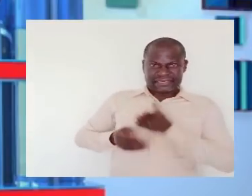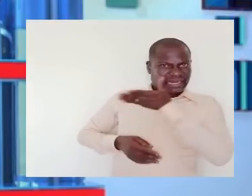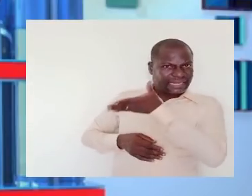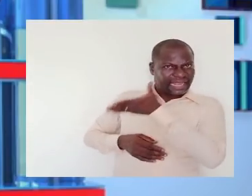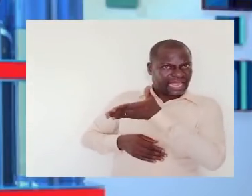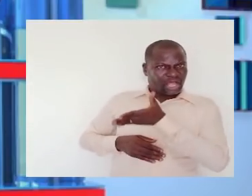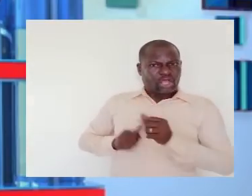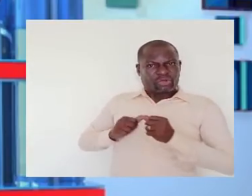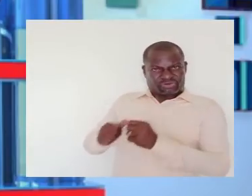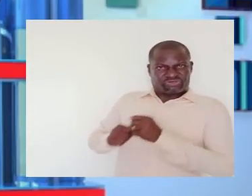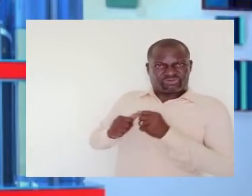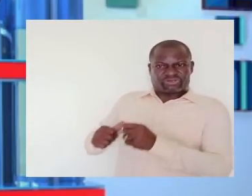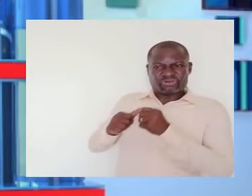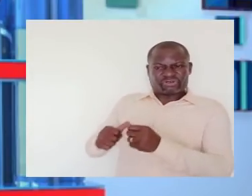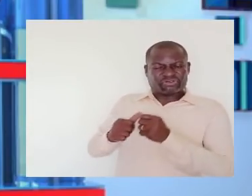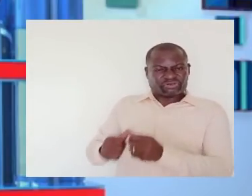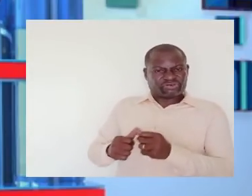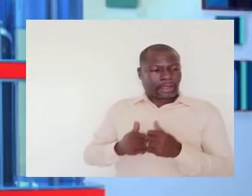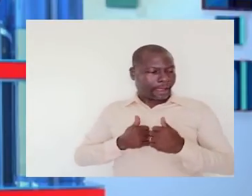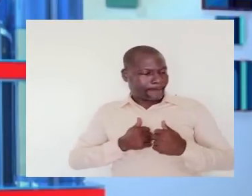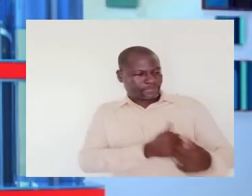steadfastly in the apostles doctrine